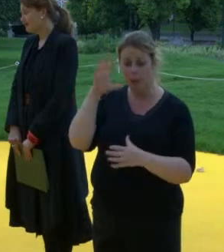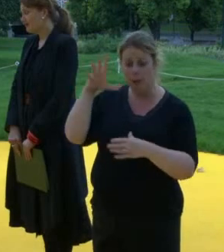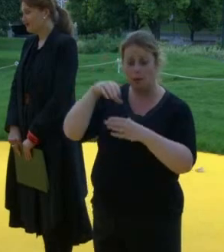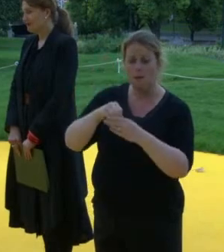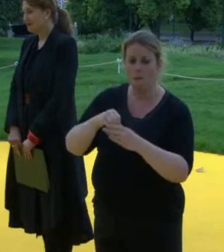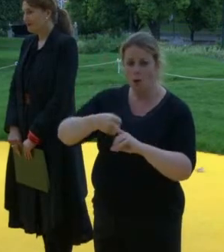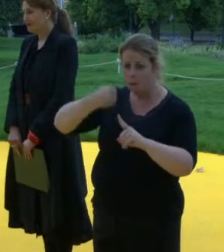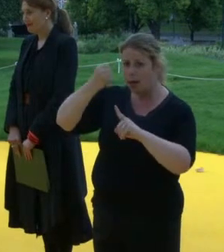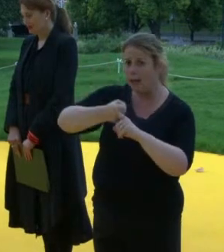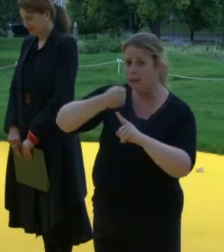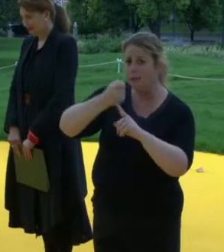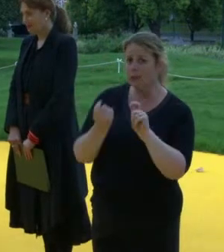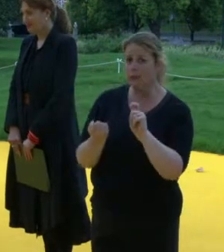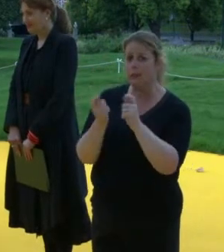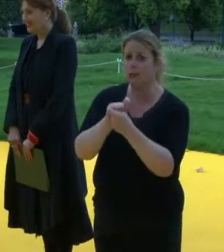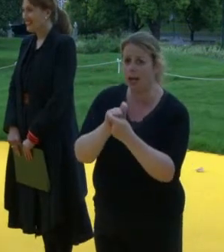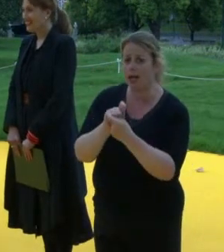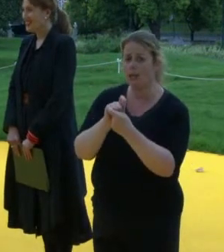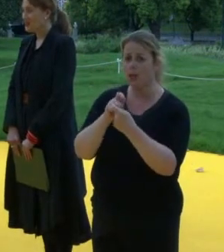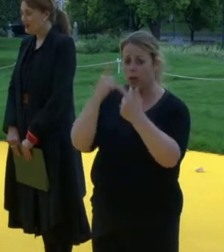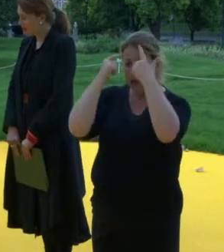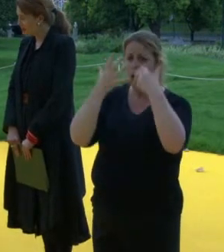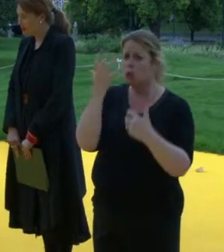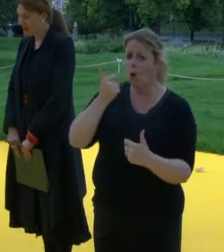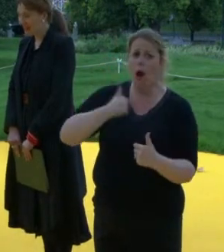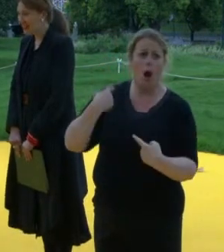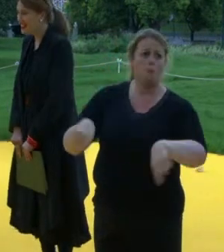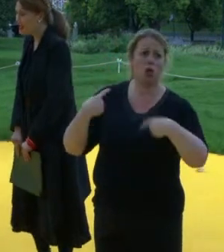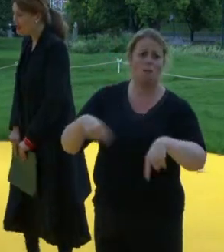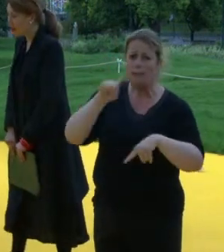and creation. And I'm really sorry, I'm so nervous I can't breathe.